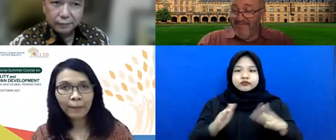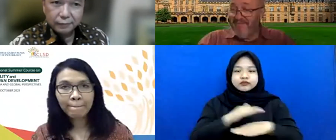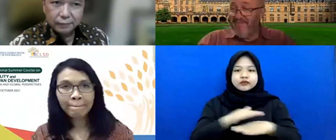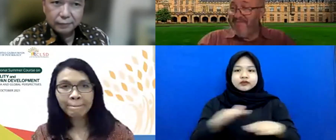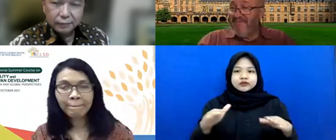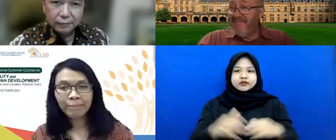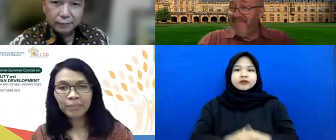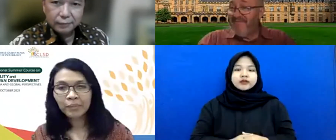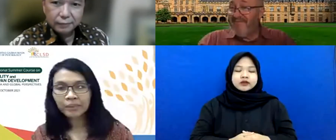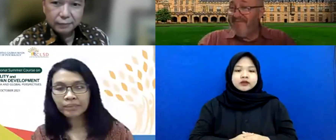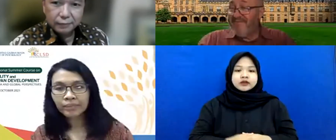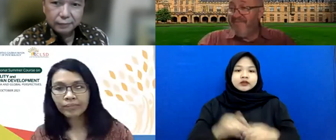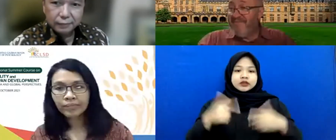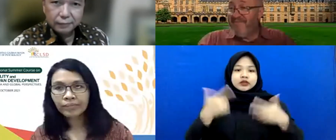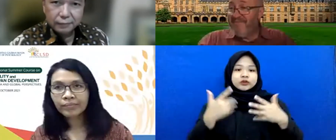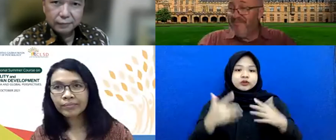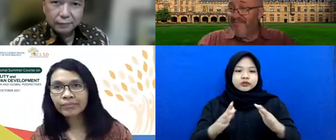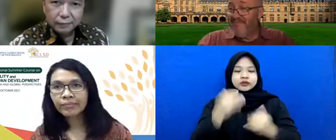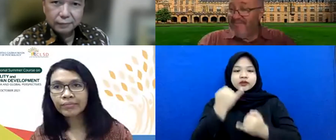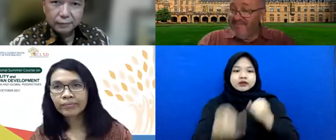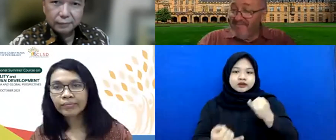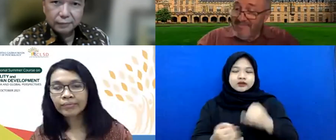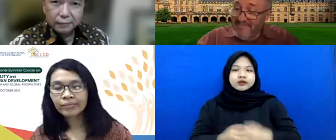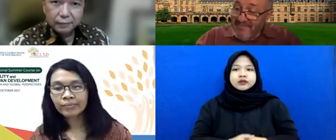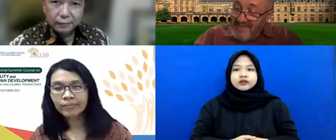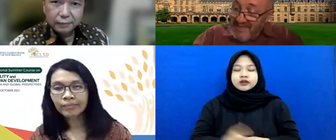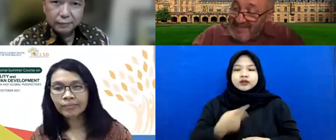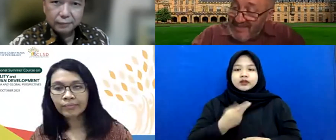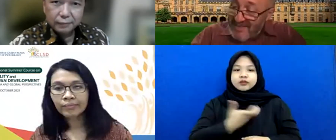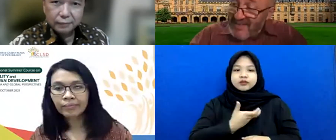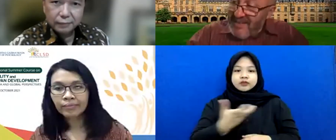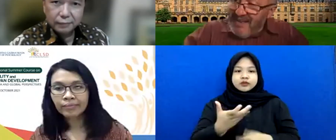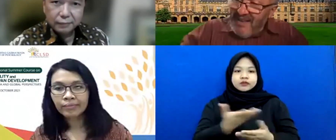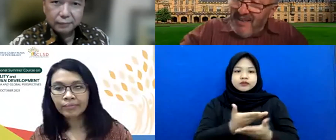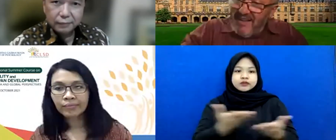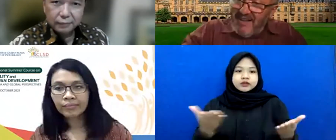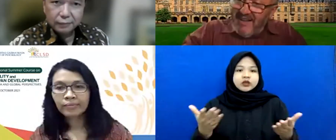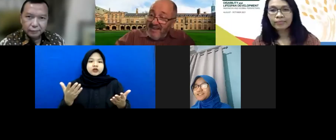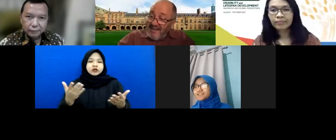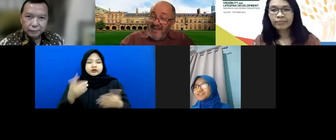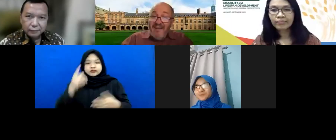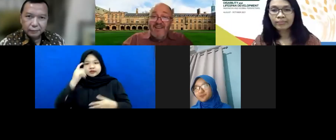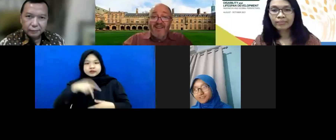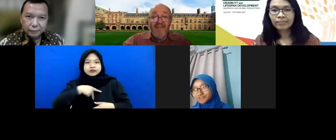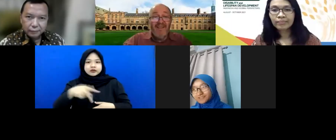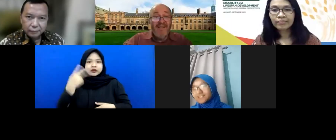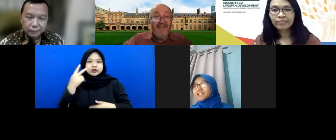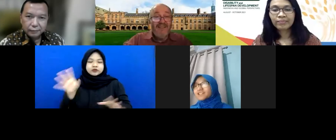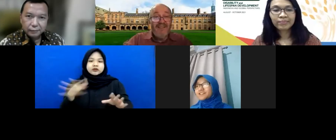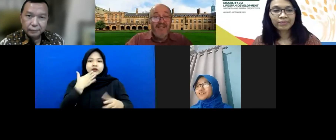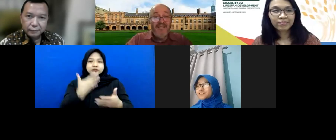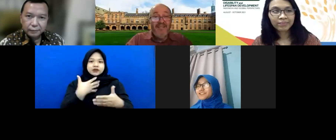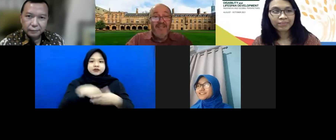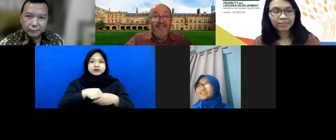course, the summer course has come to an end. We would like to give our utmost gratitude to the participants for taking part in the summer course. Thank